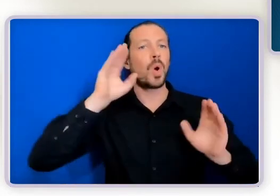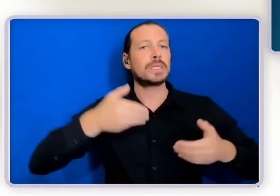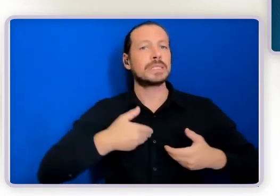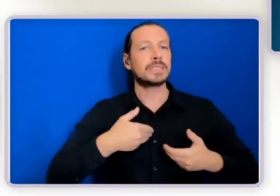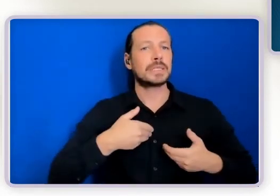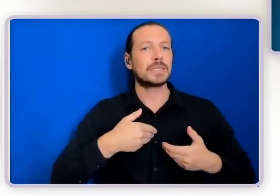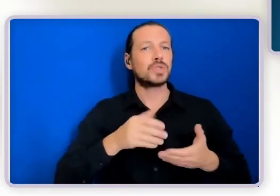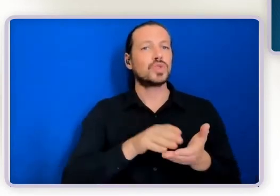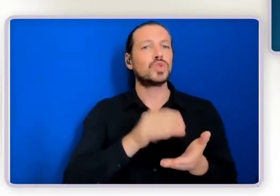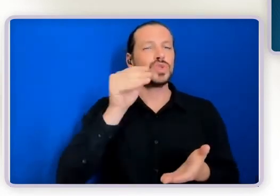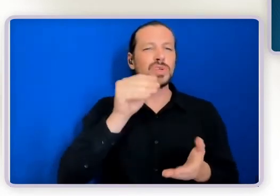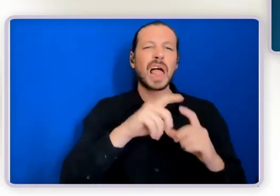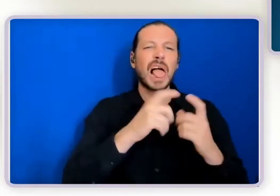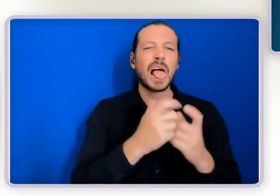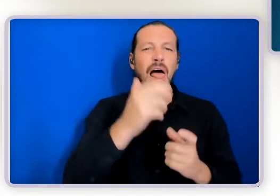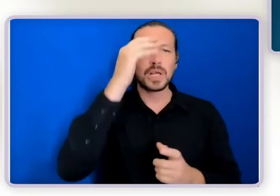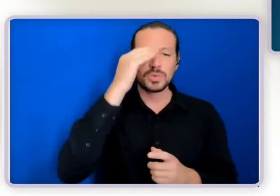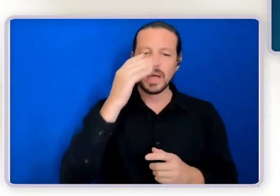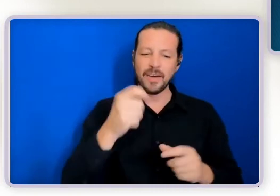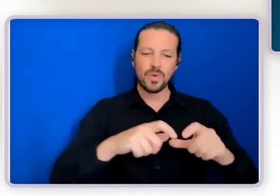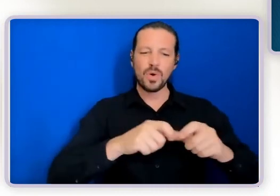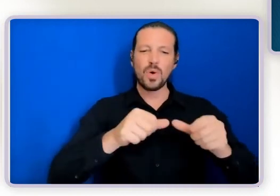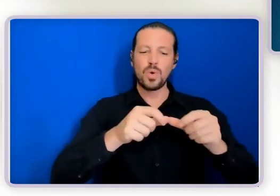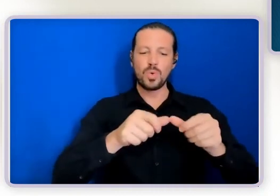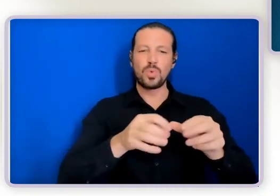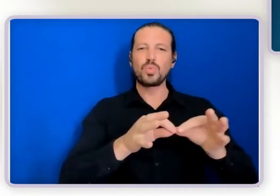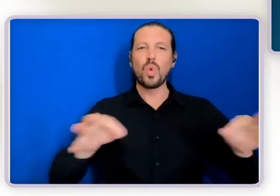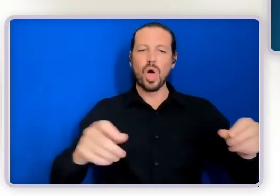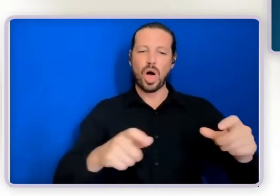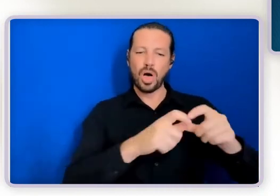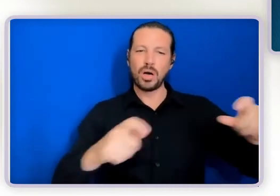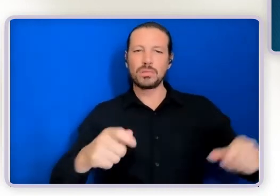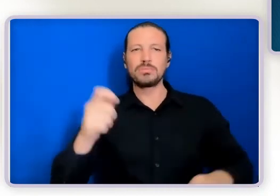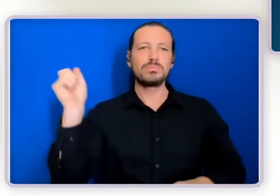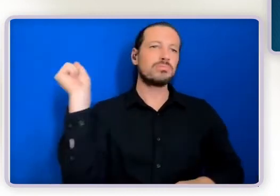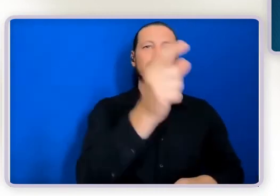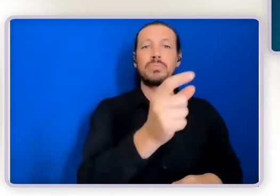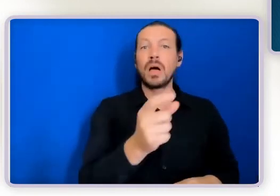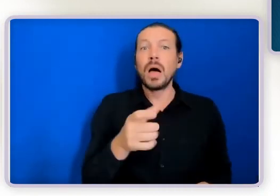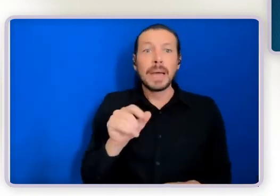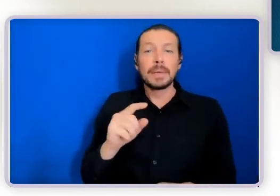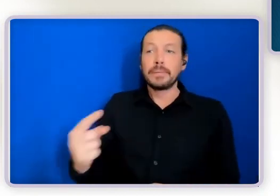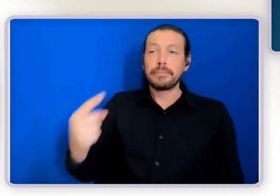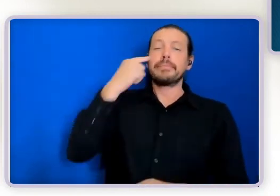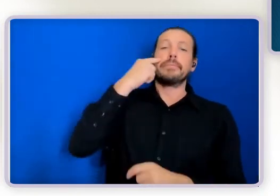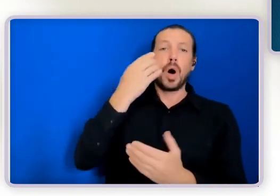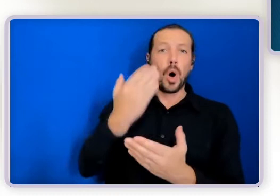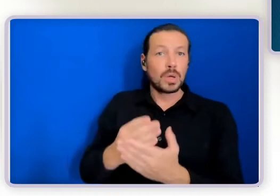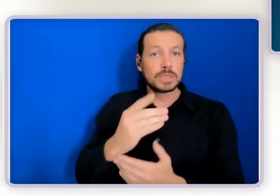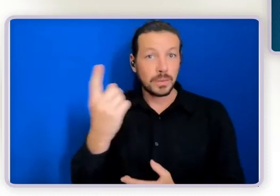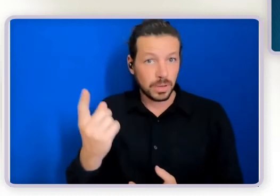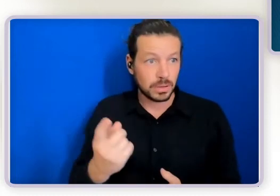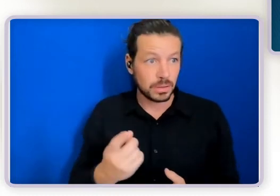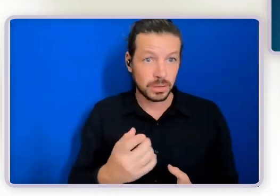throwing a ruler around, which might hit someone in the face, is that a sufficient risk of